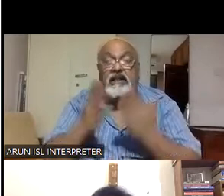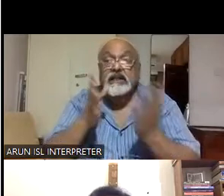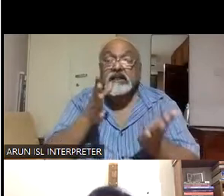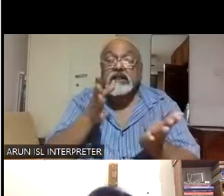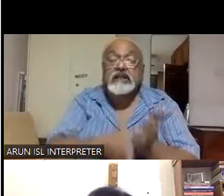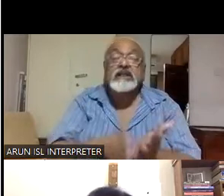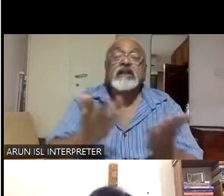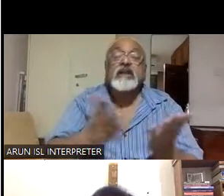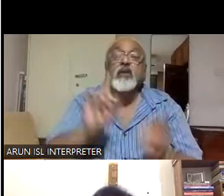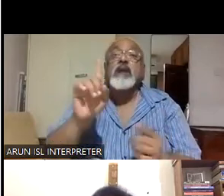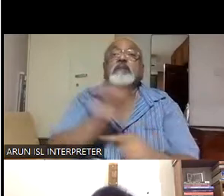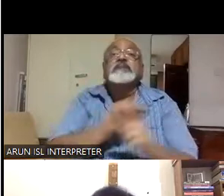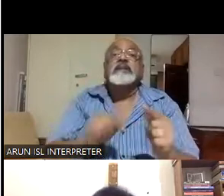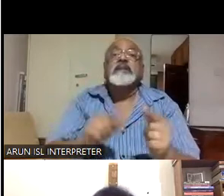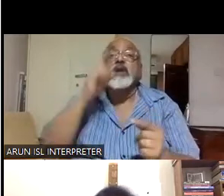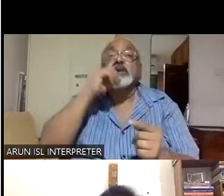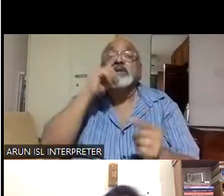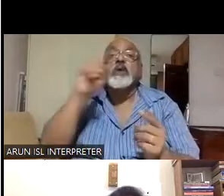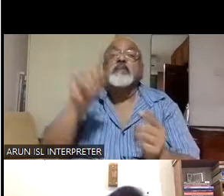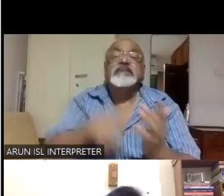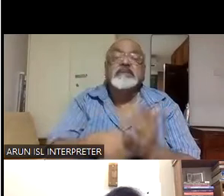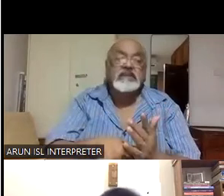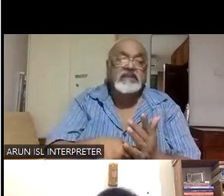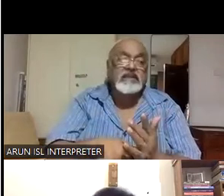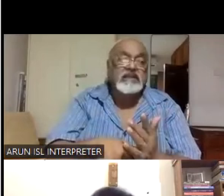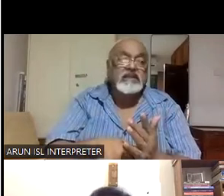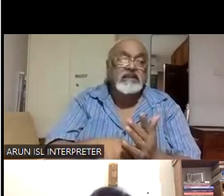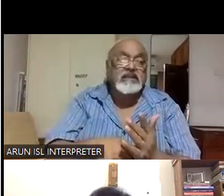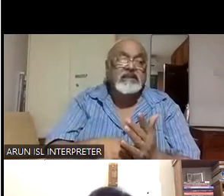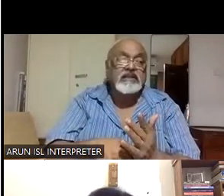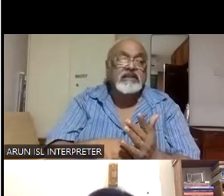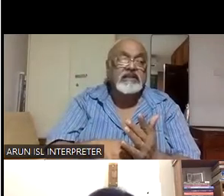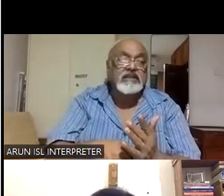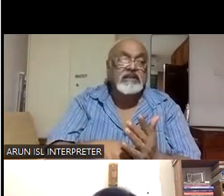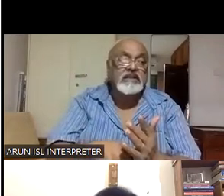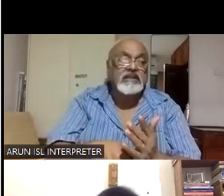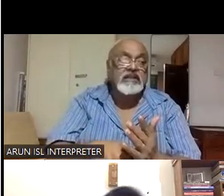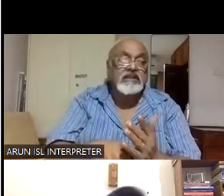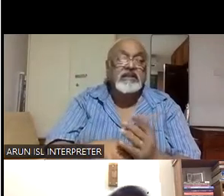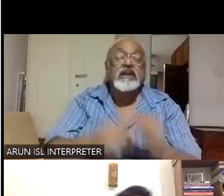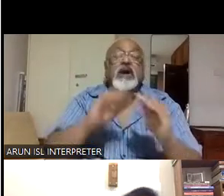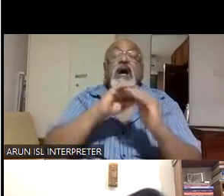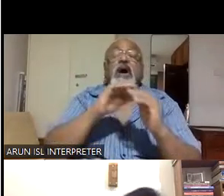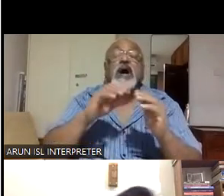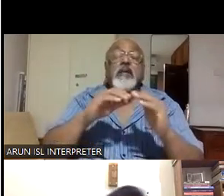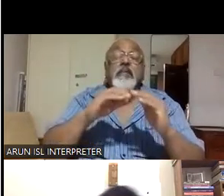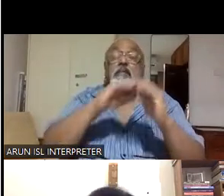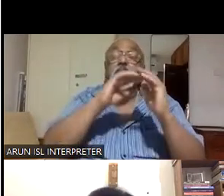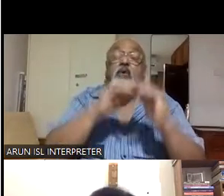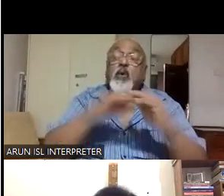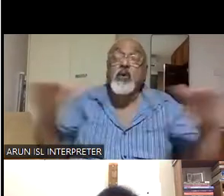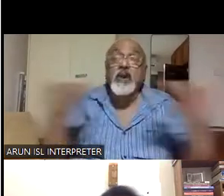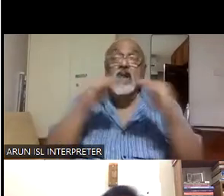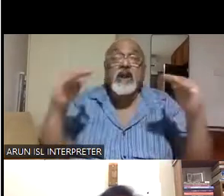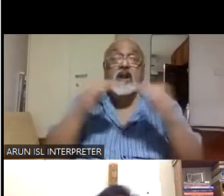down to 1%. If men, it is 3%. In case of women, it is going down to 1%. If you take all these men and